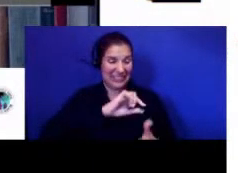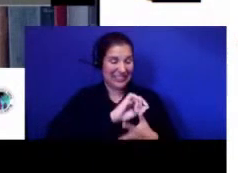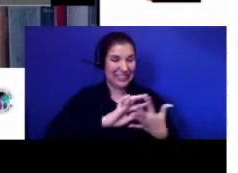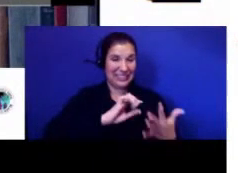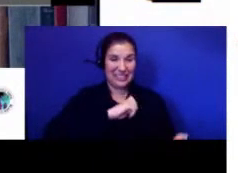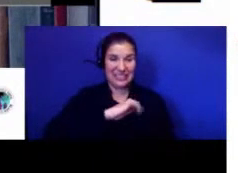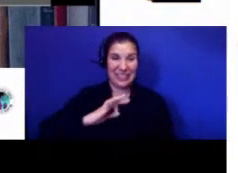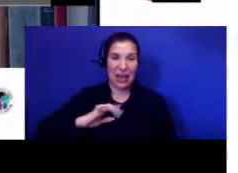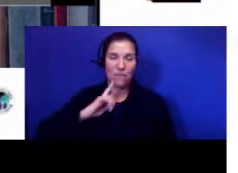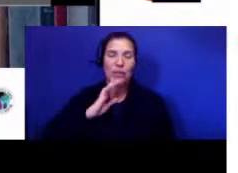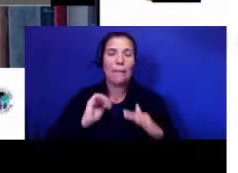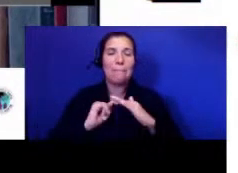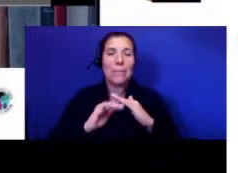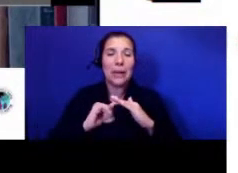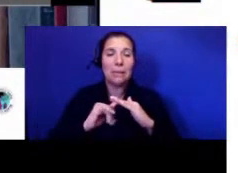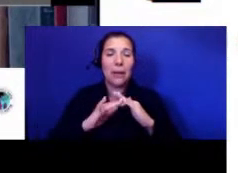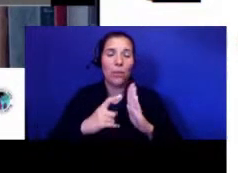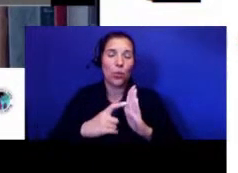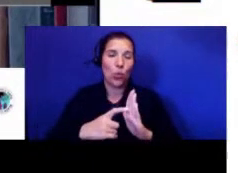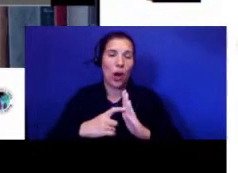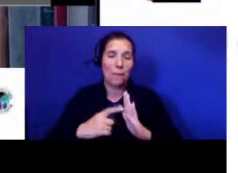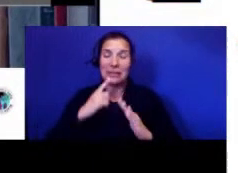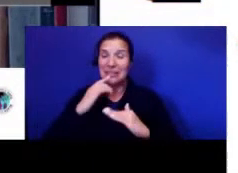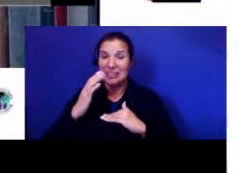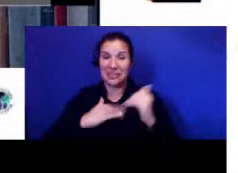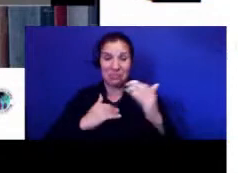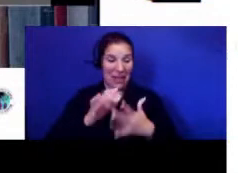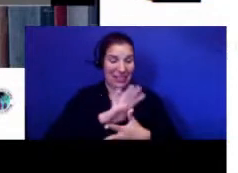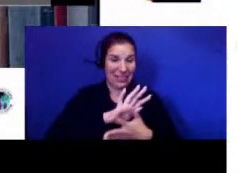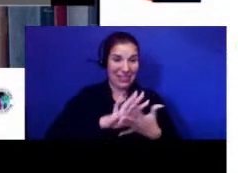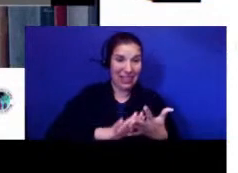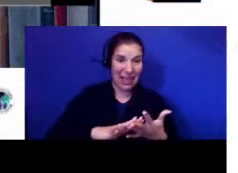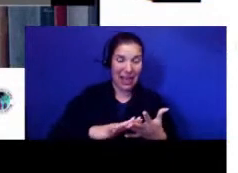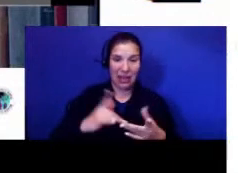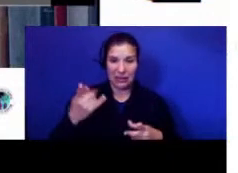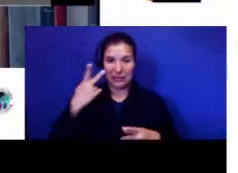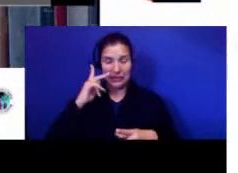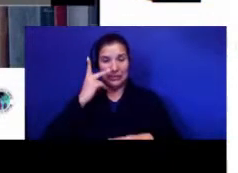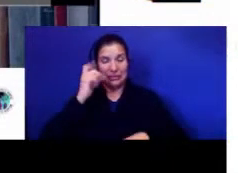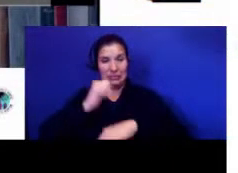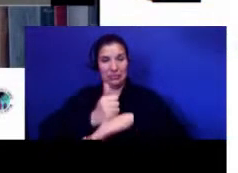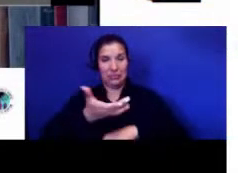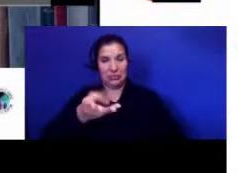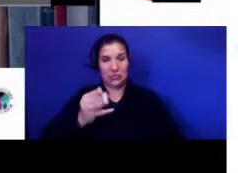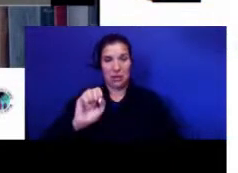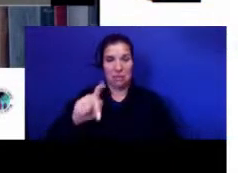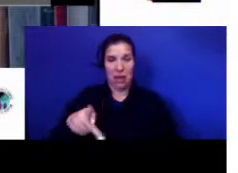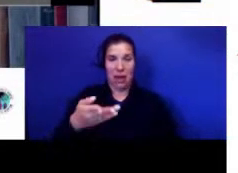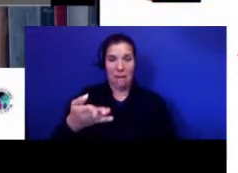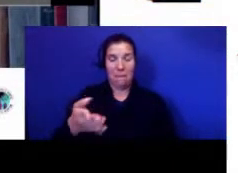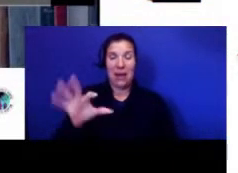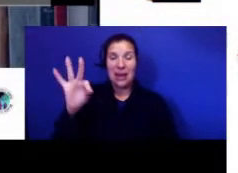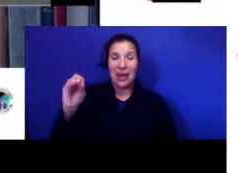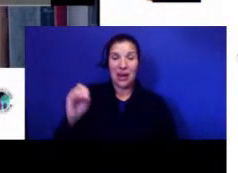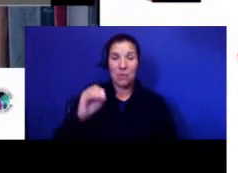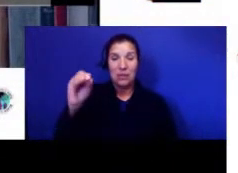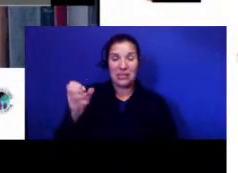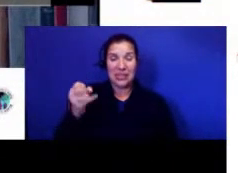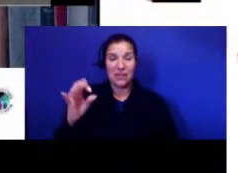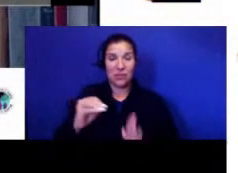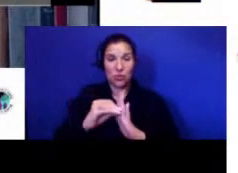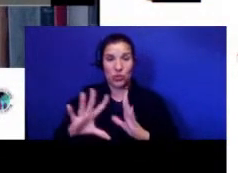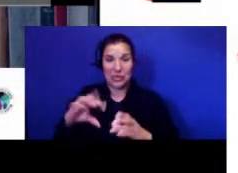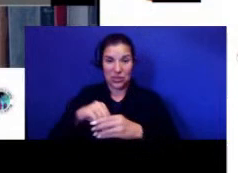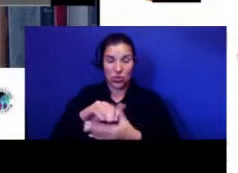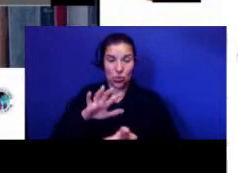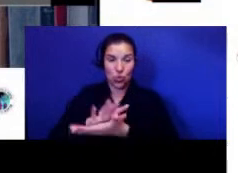minimum requirement. Despite that, and as this map depicts, the 90% of students are in schools